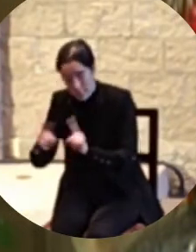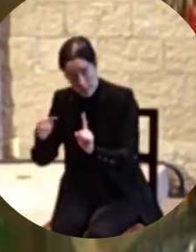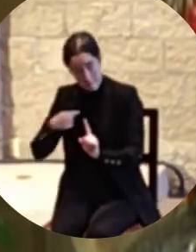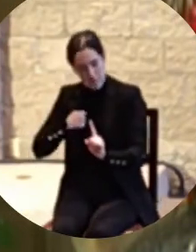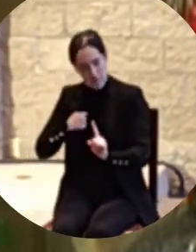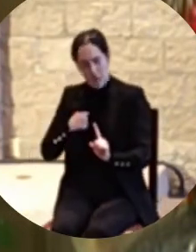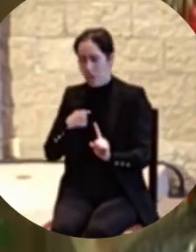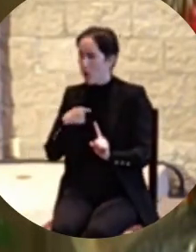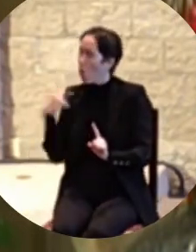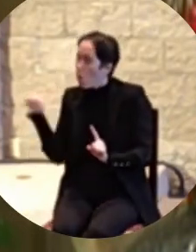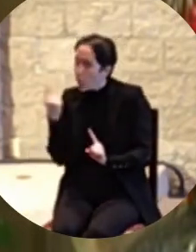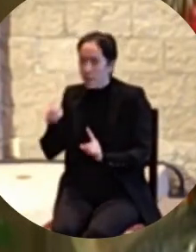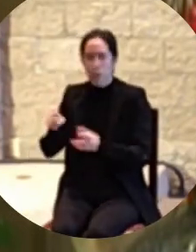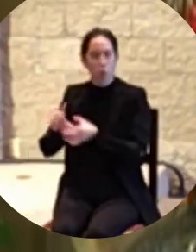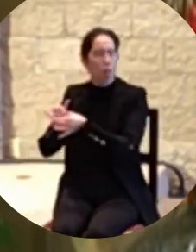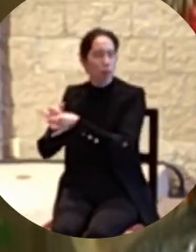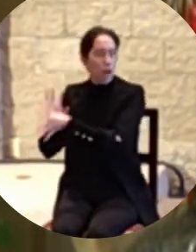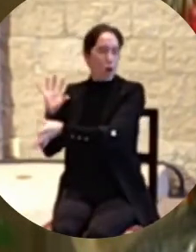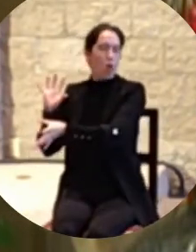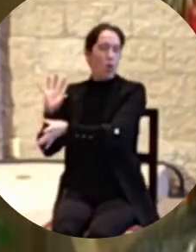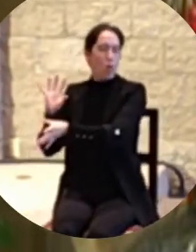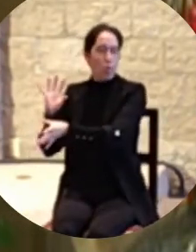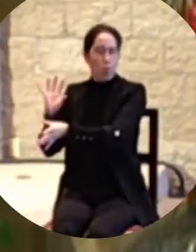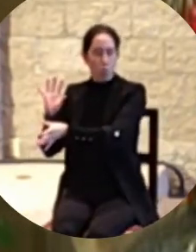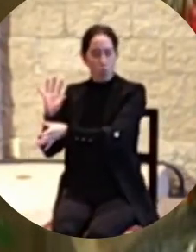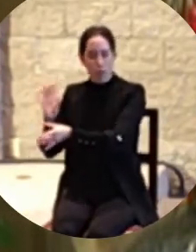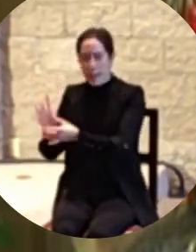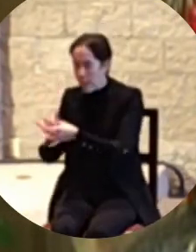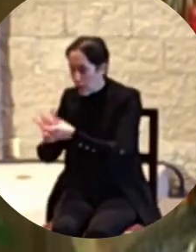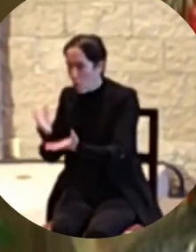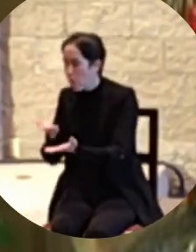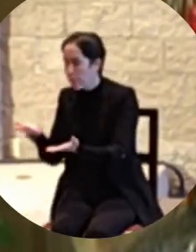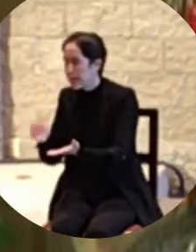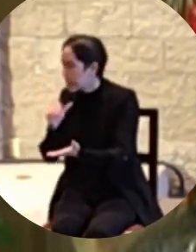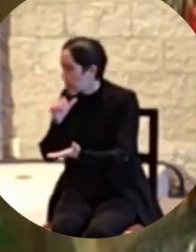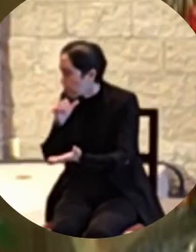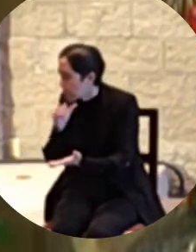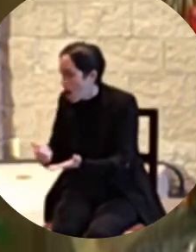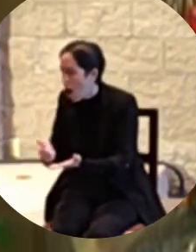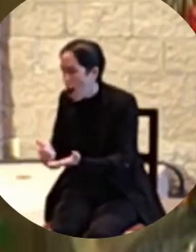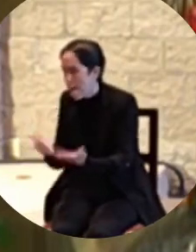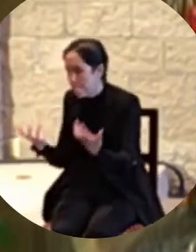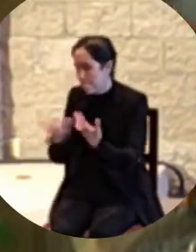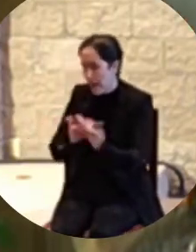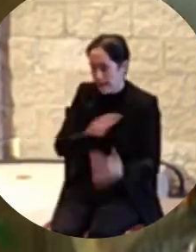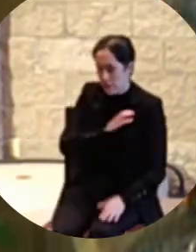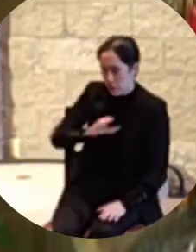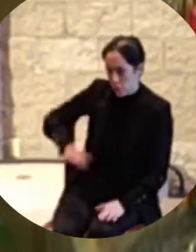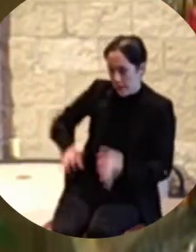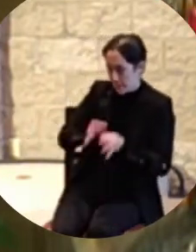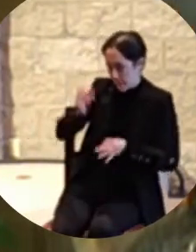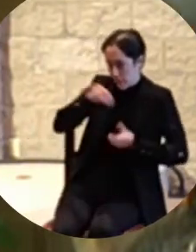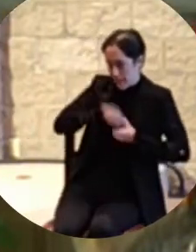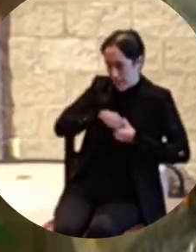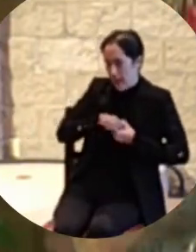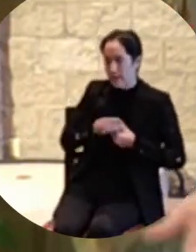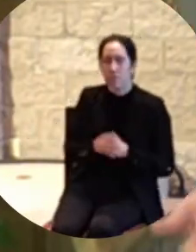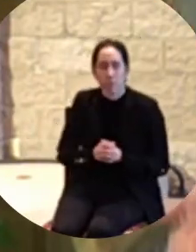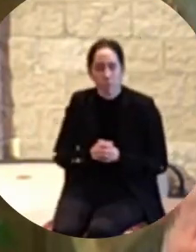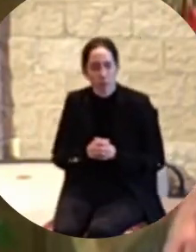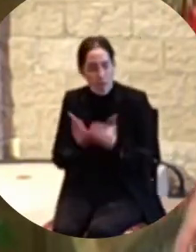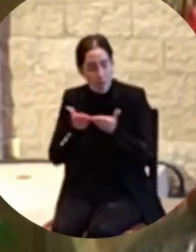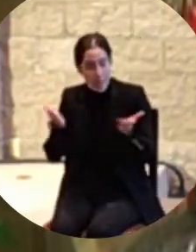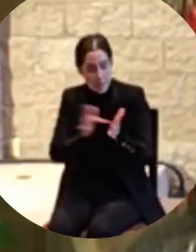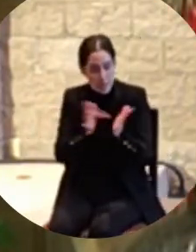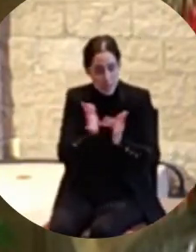to what we would refer to in Unity as the Christ standard? Those things that Jesus would teach about and other master teachers would